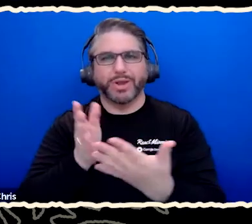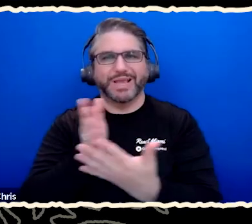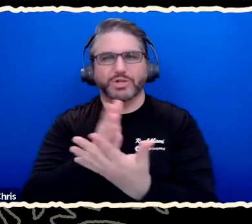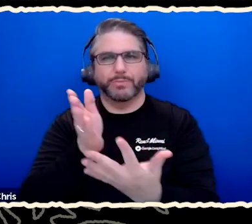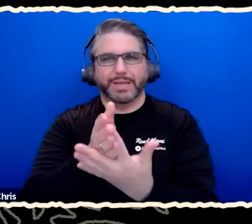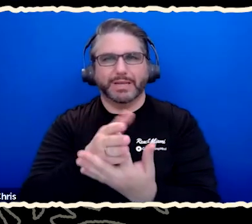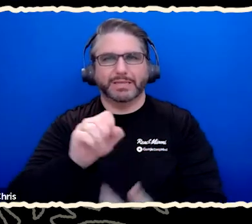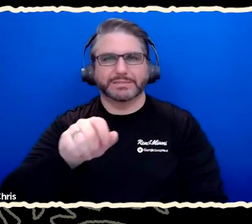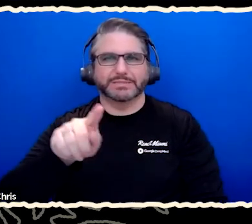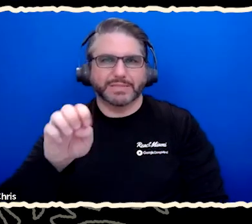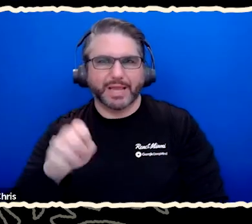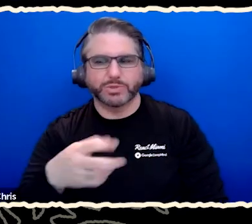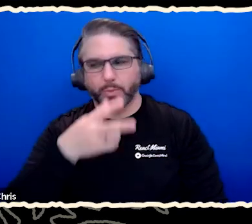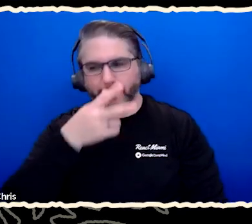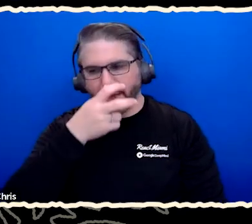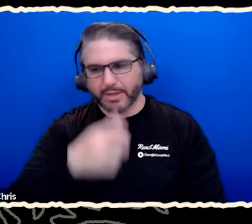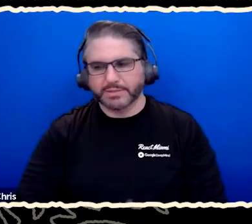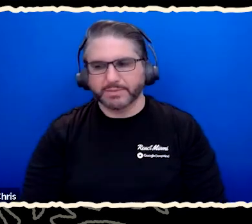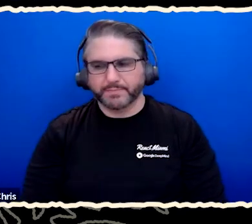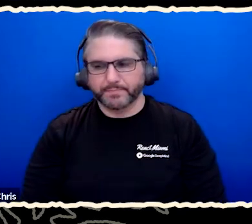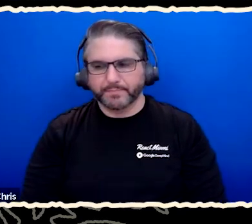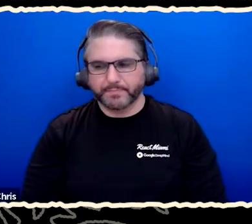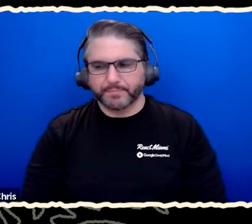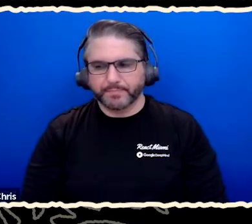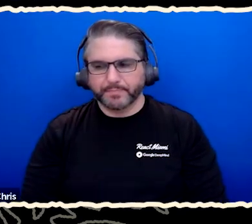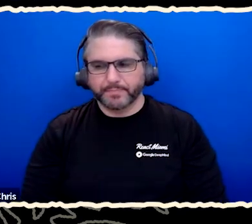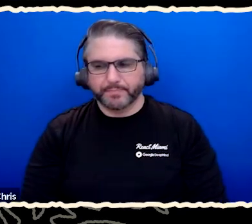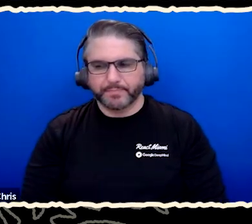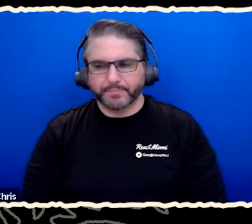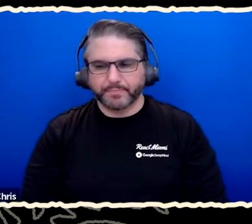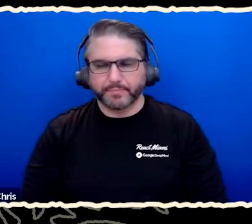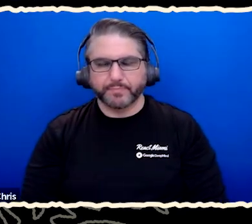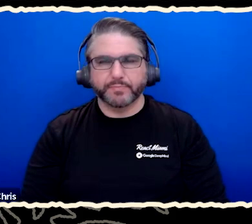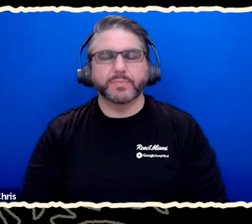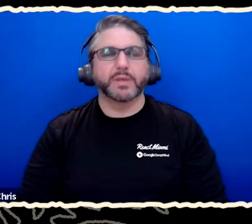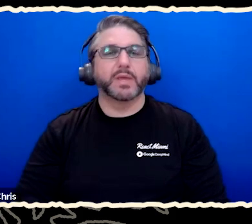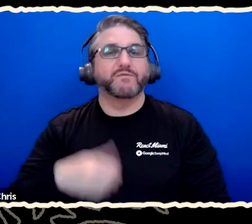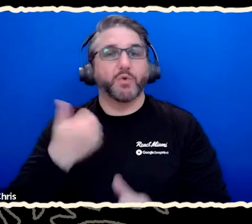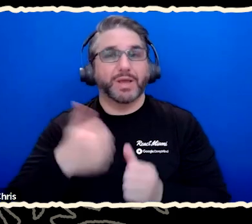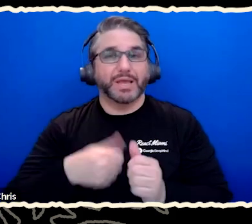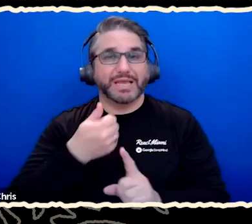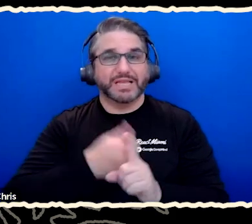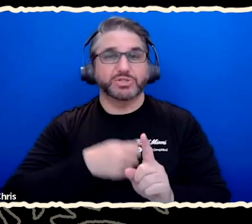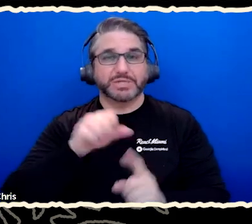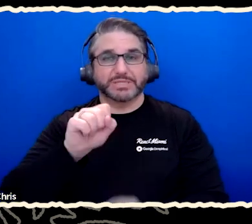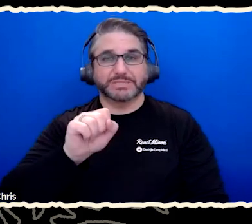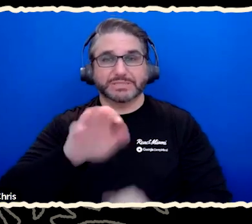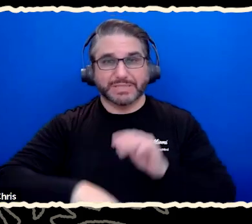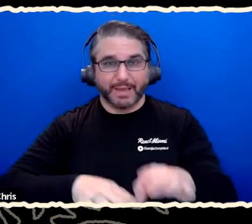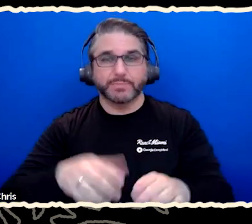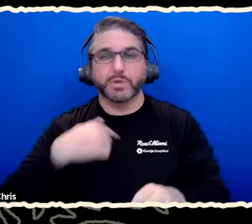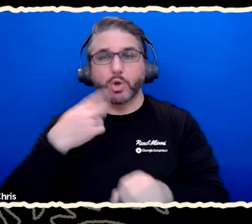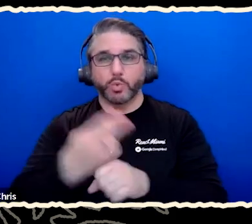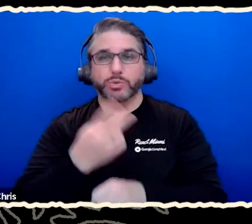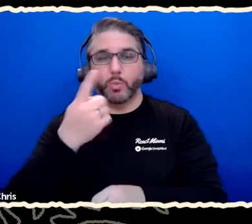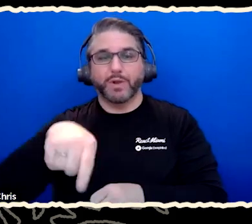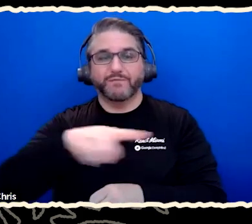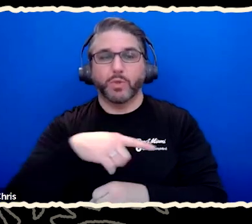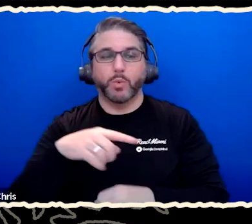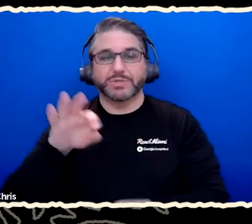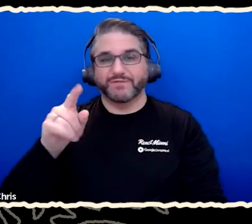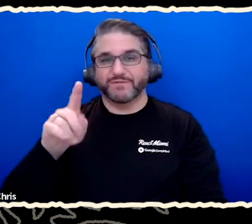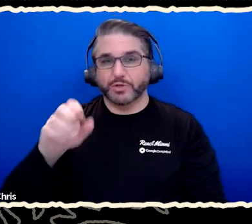bugs. And for each of these steps, you can use one of the features of Async